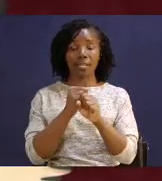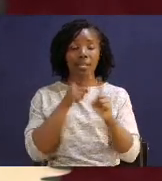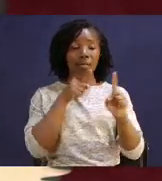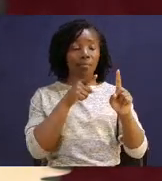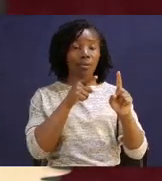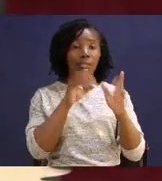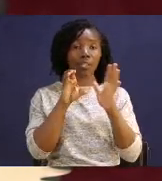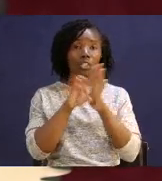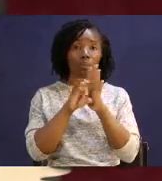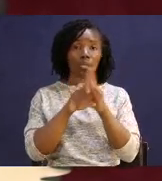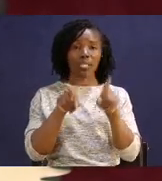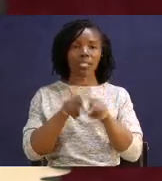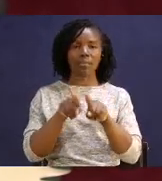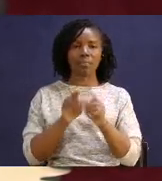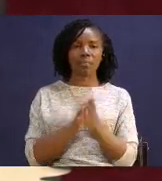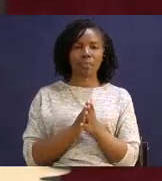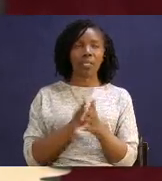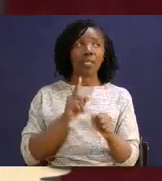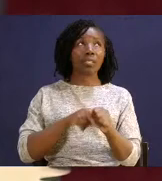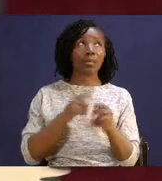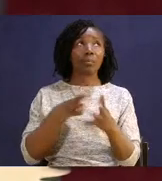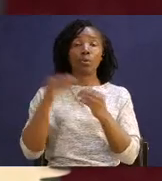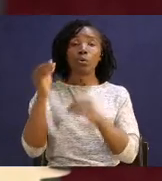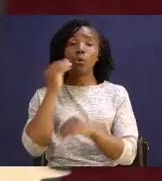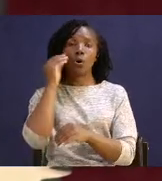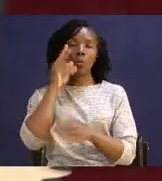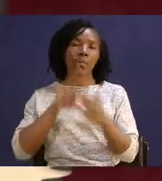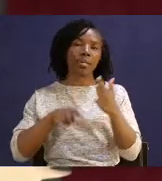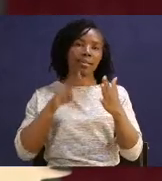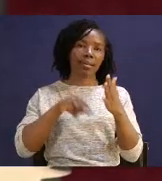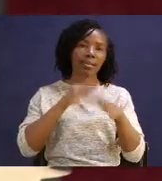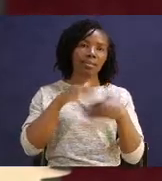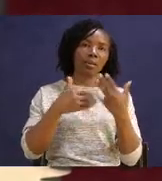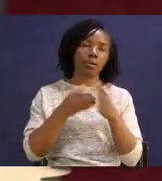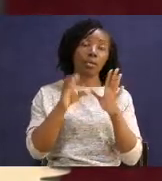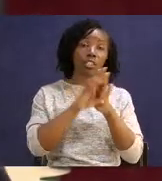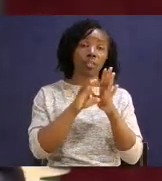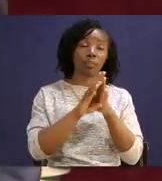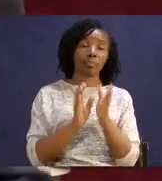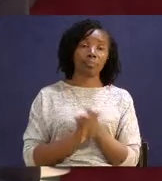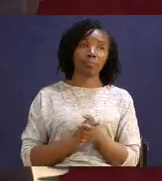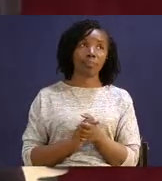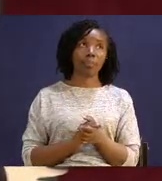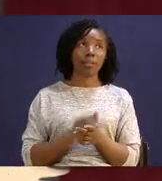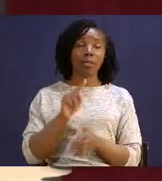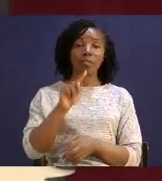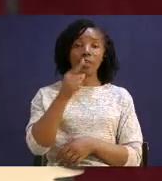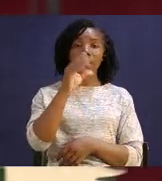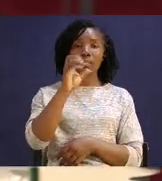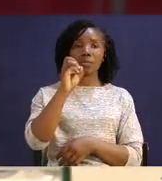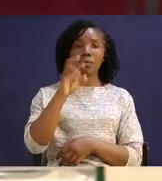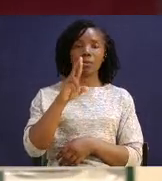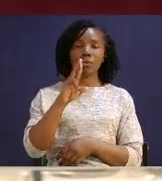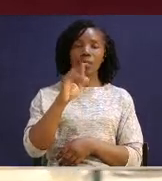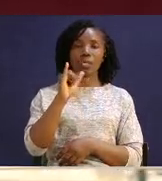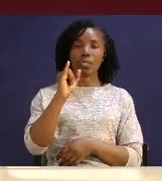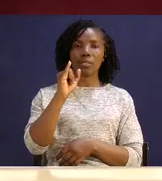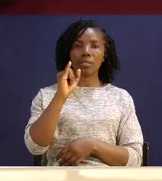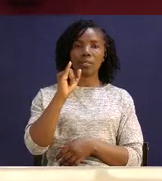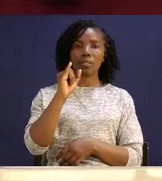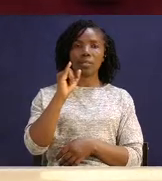you get time, when you go home, read the whole of it. The Bible says this, 1 Chronicles 29, verse